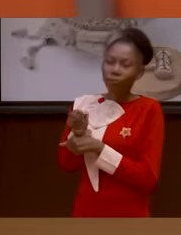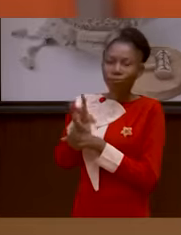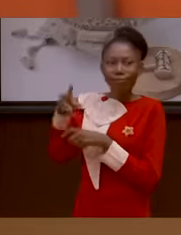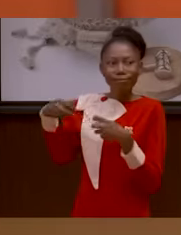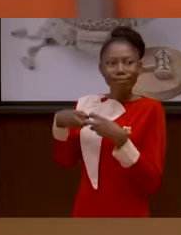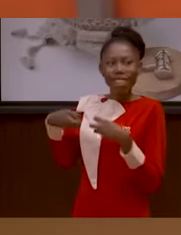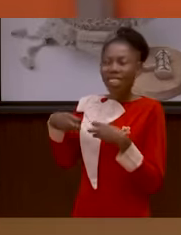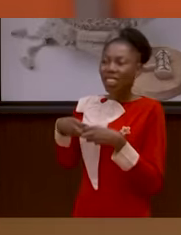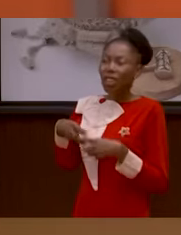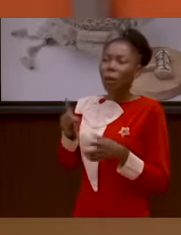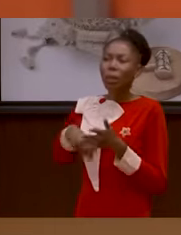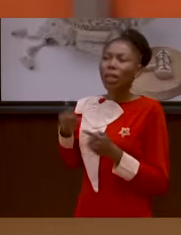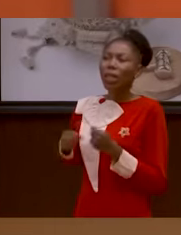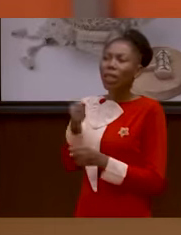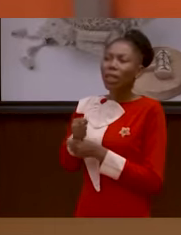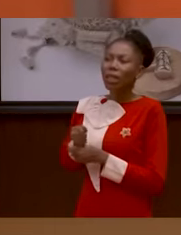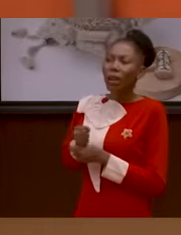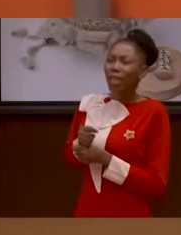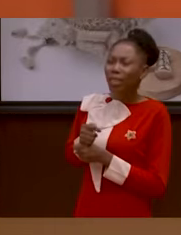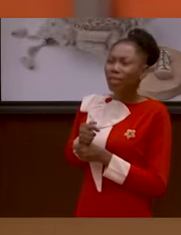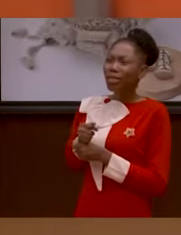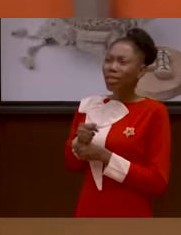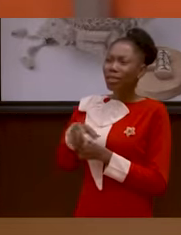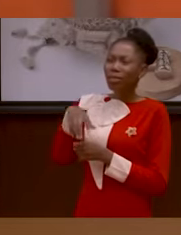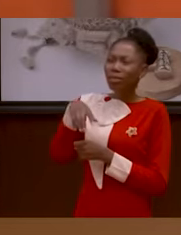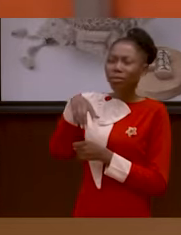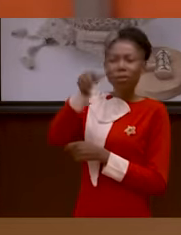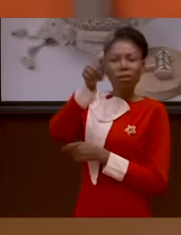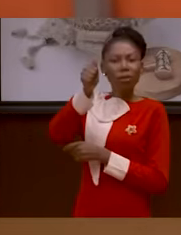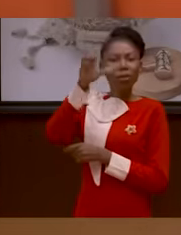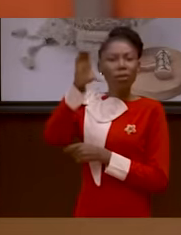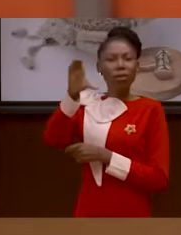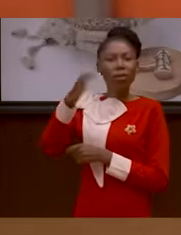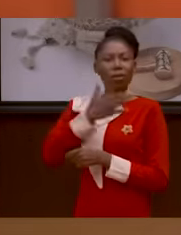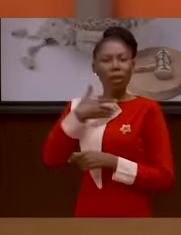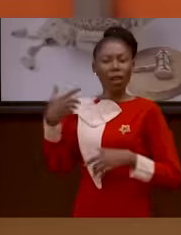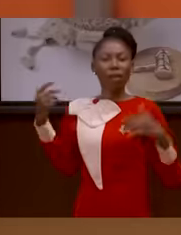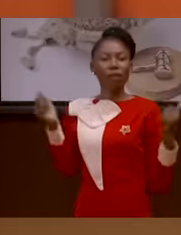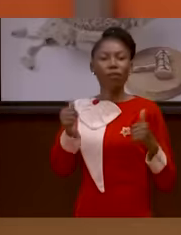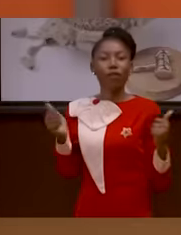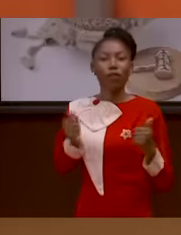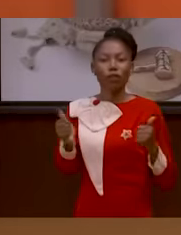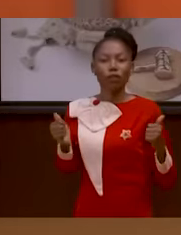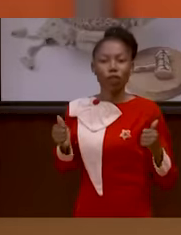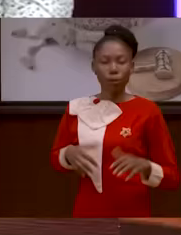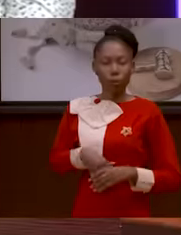Engineering. What kind of engineering? AC condition. AC. AC and fridge. AC. Yes, sir.